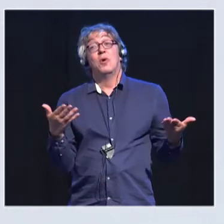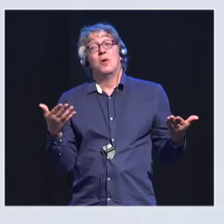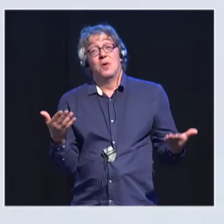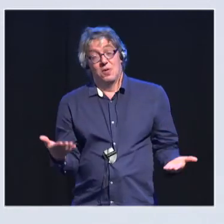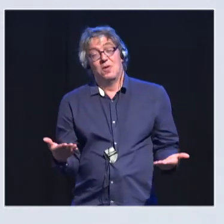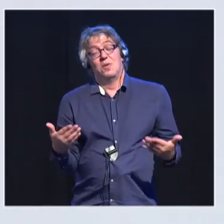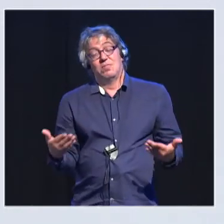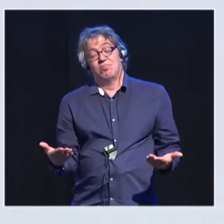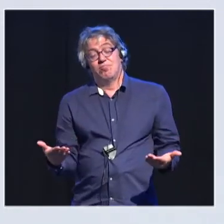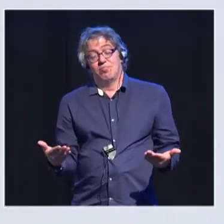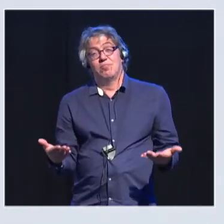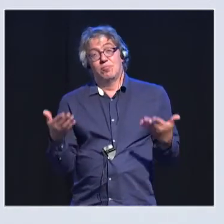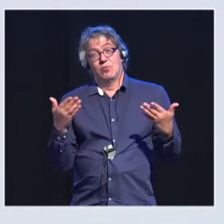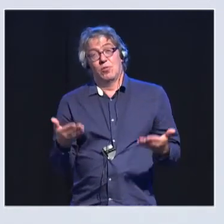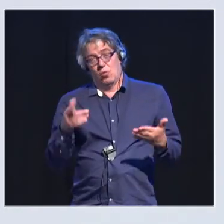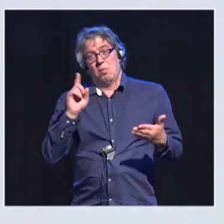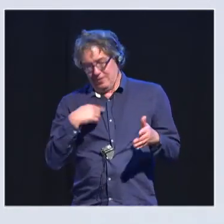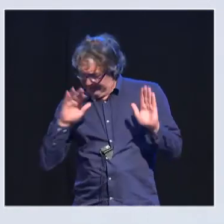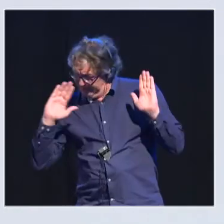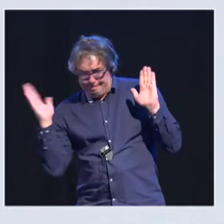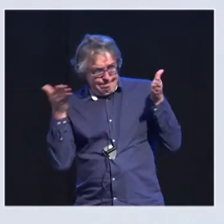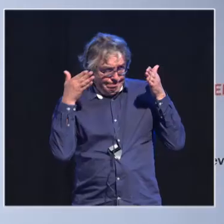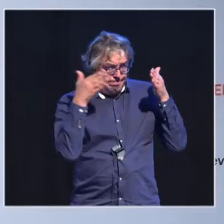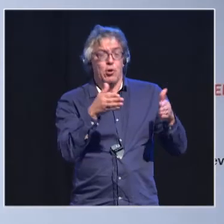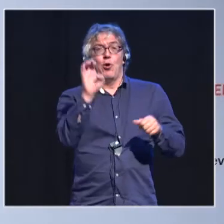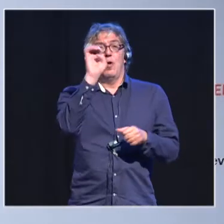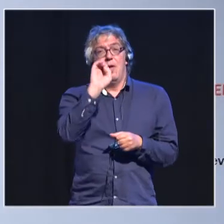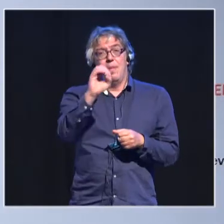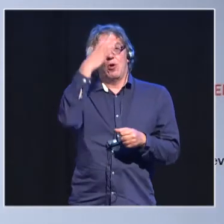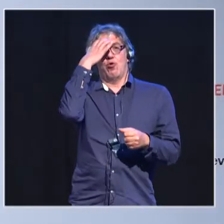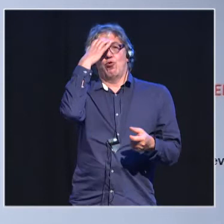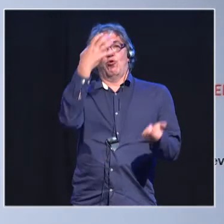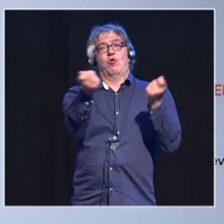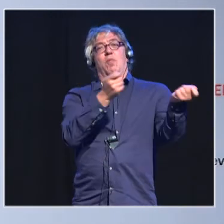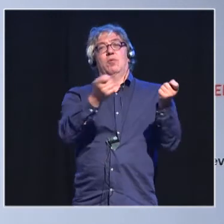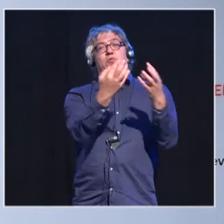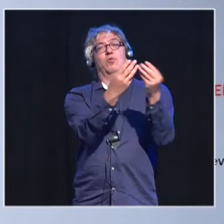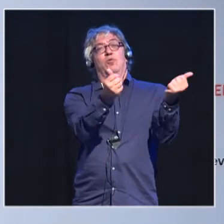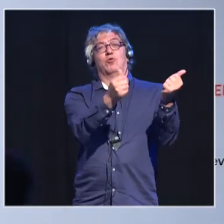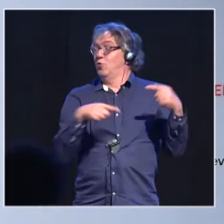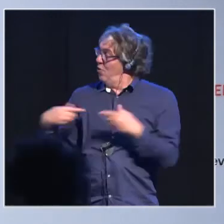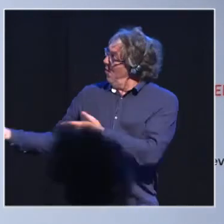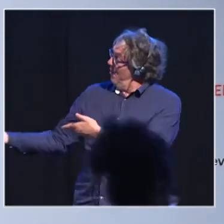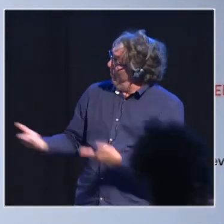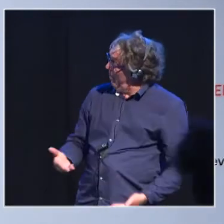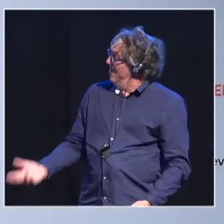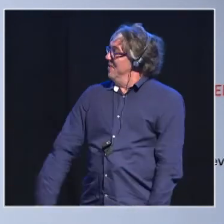with e-government solutions. But again, welcome. Oh, hello. Bonjour,